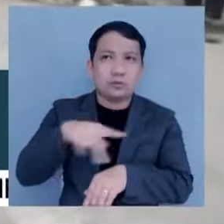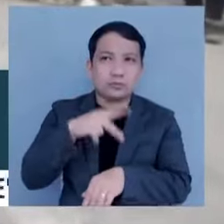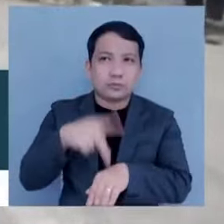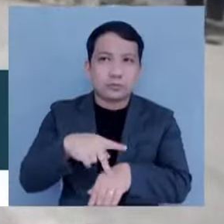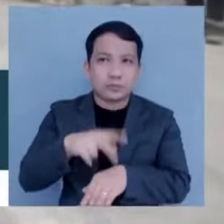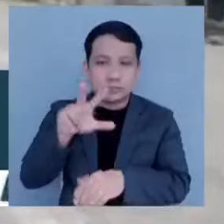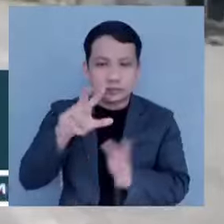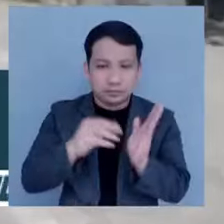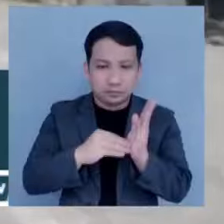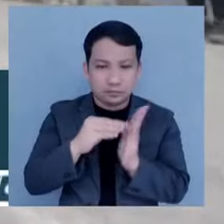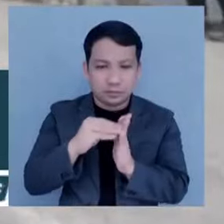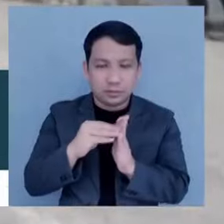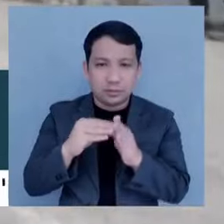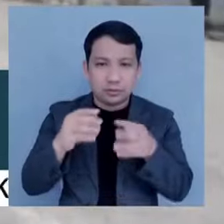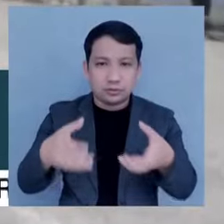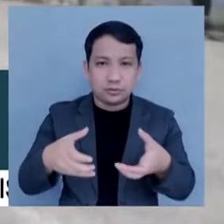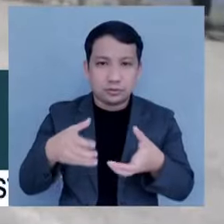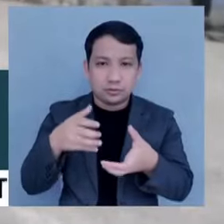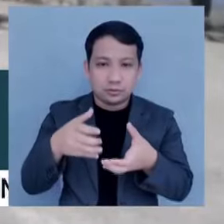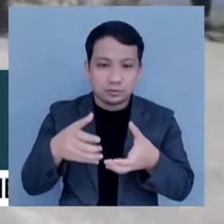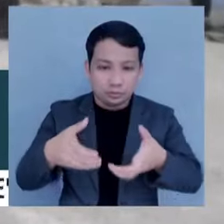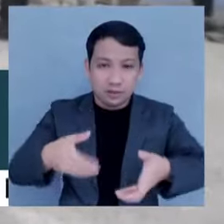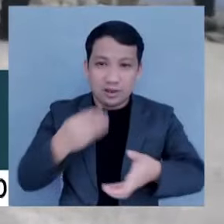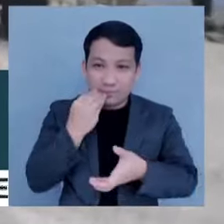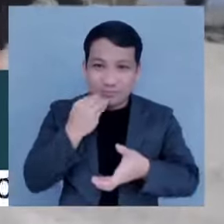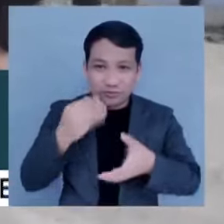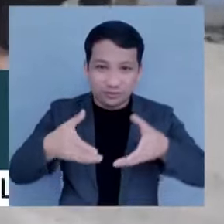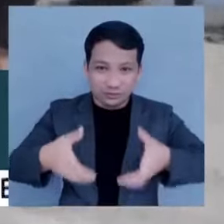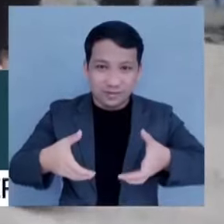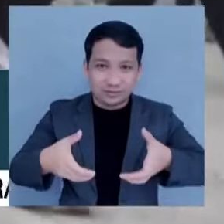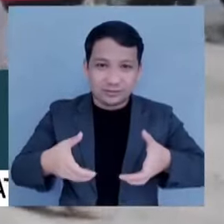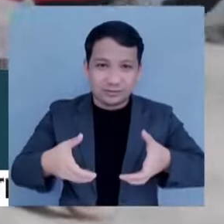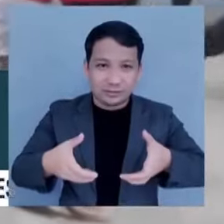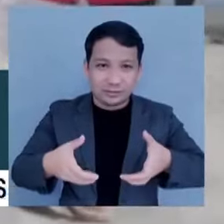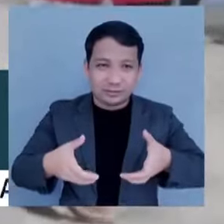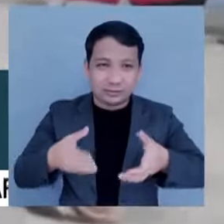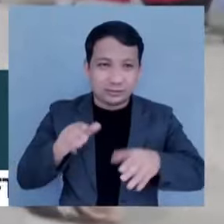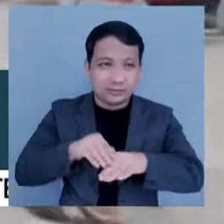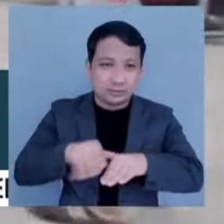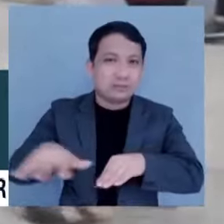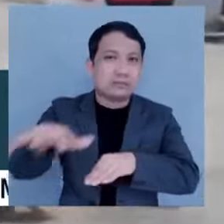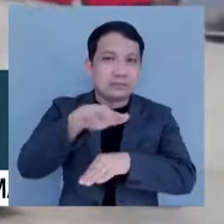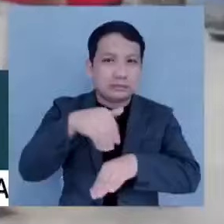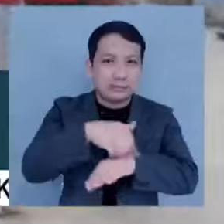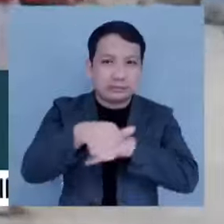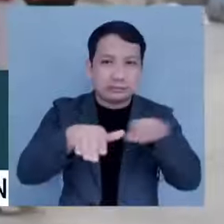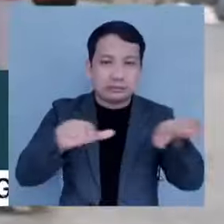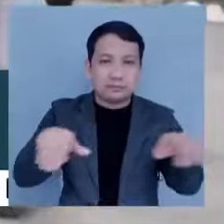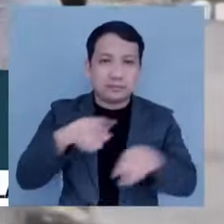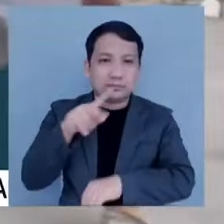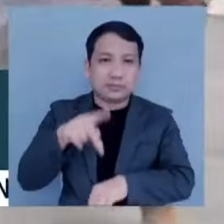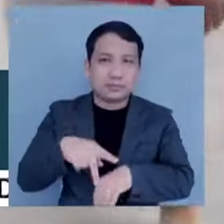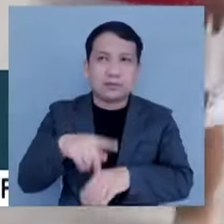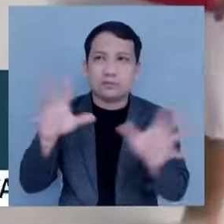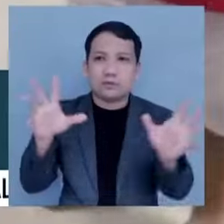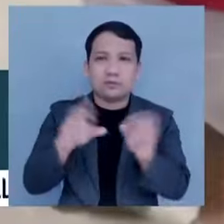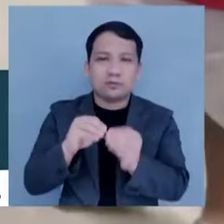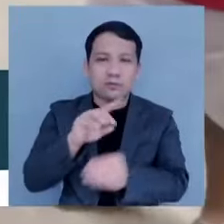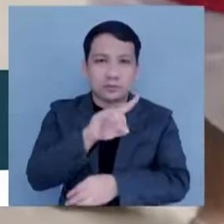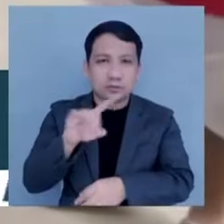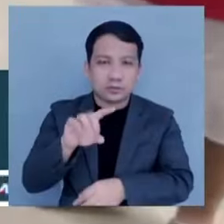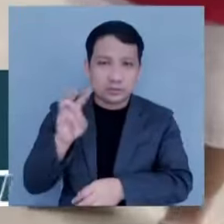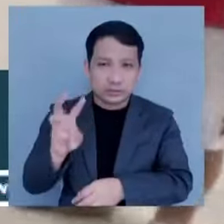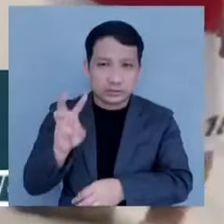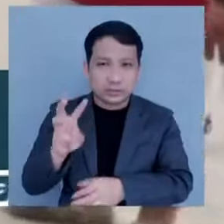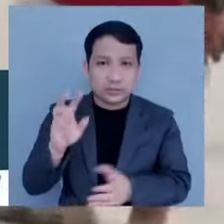food packs spread across the whole country. In the Bicol region alone, we had close to around 160,000 family food